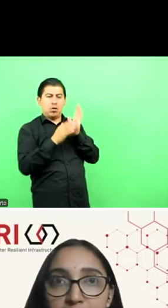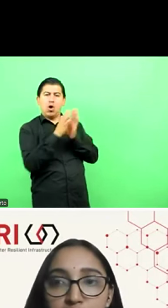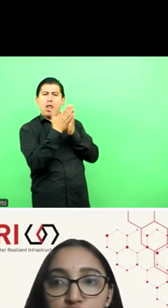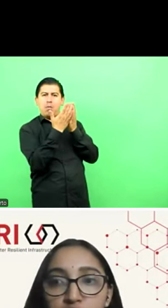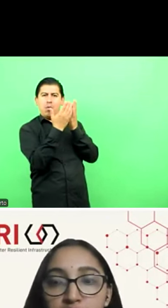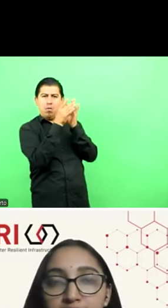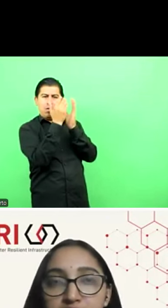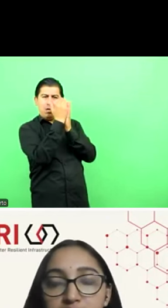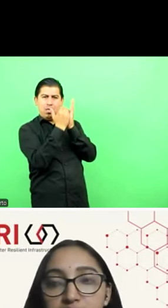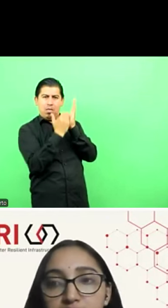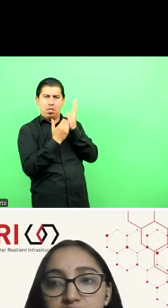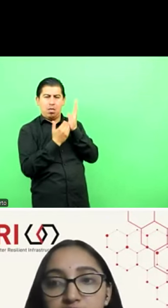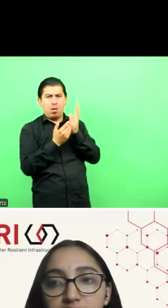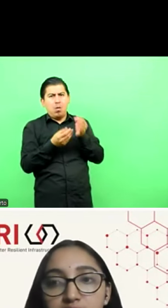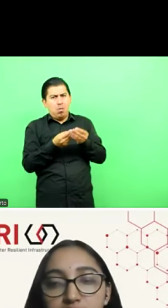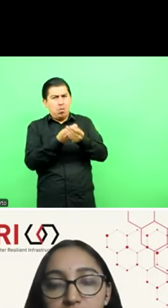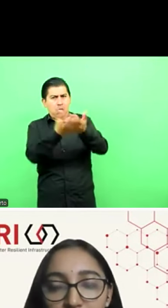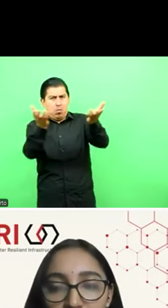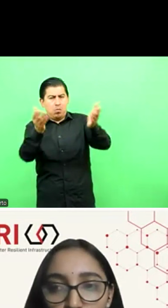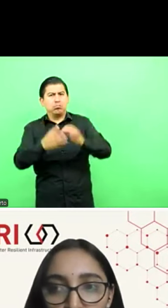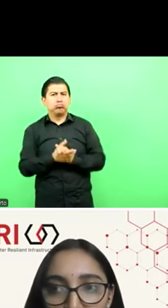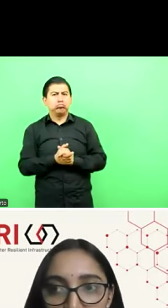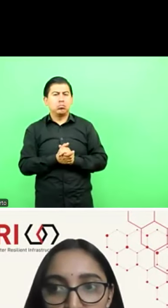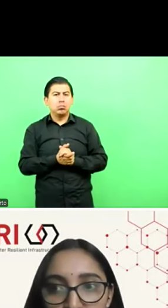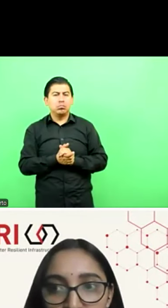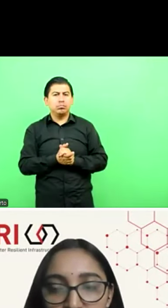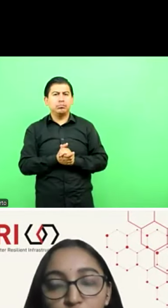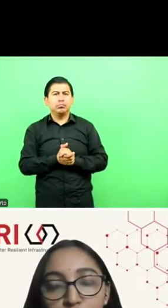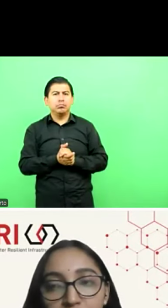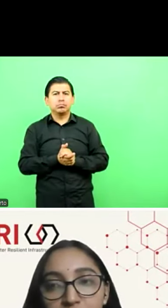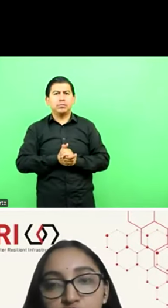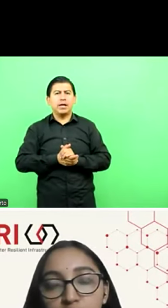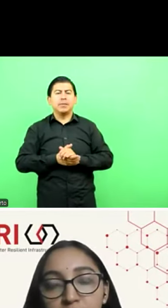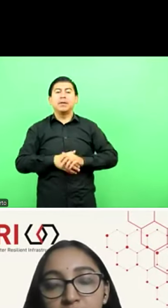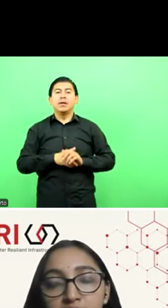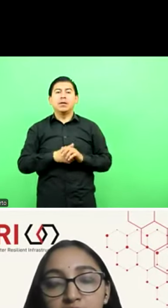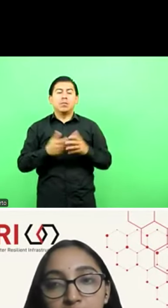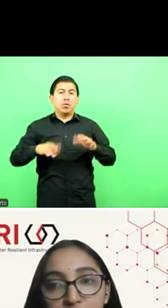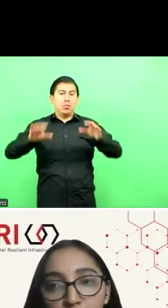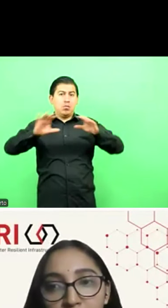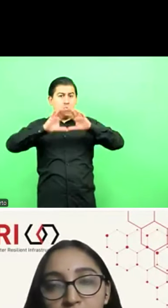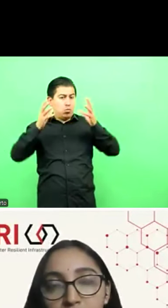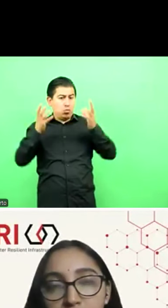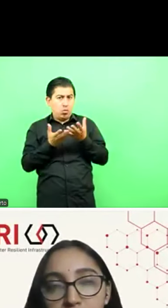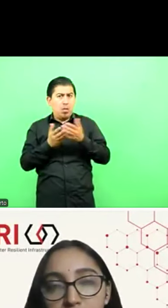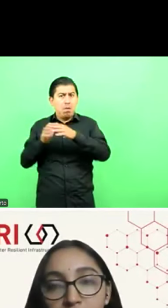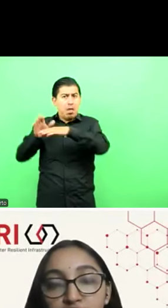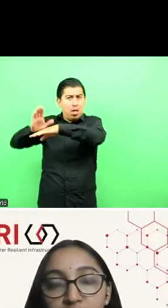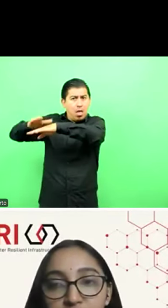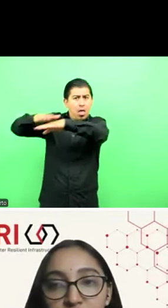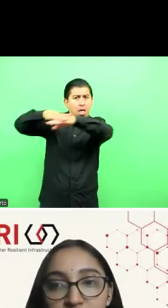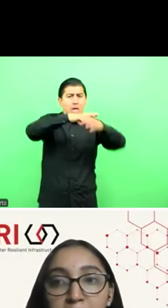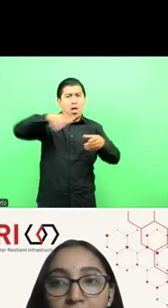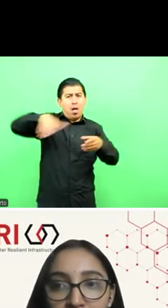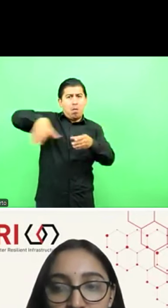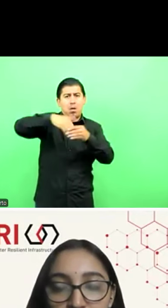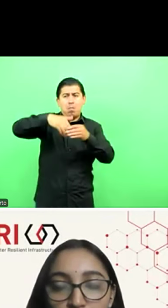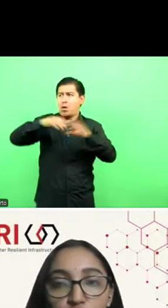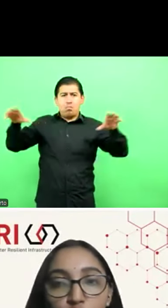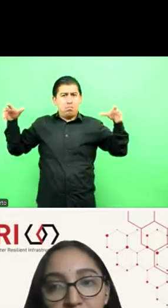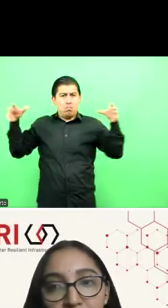basically to create a standard operation procedure document which could be informing the infrastructure